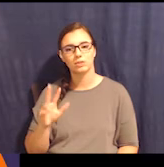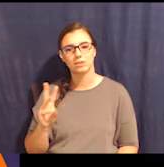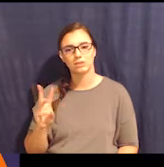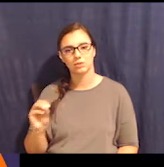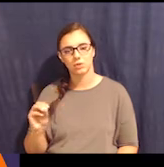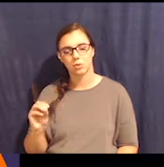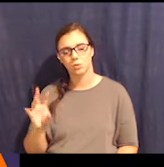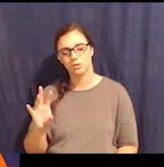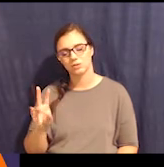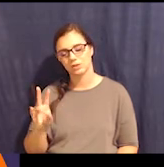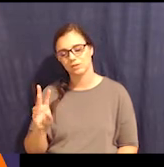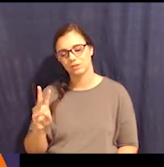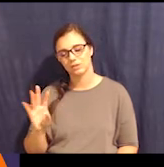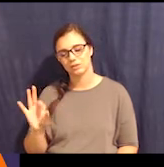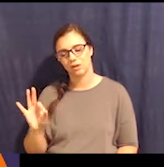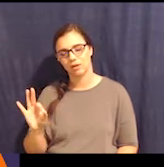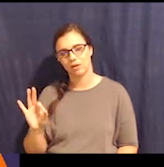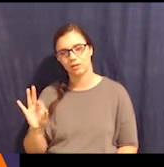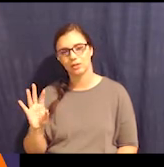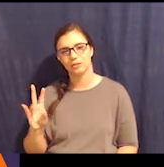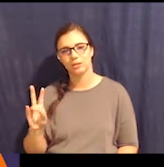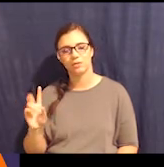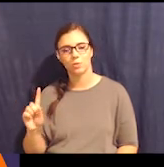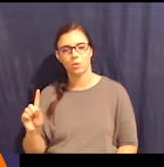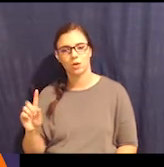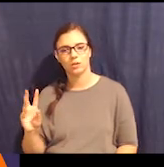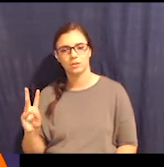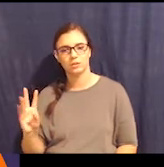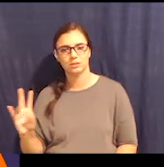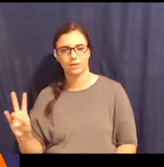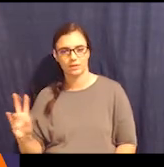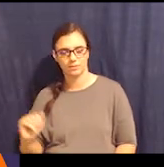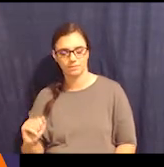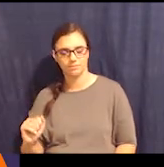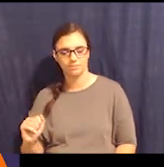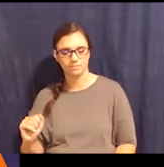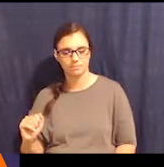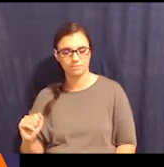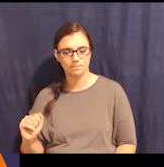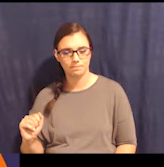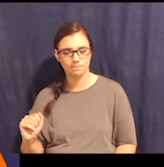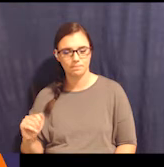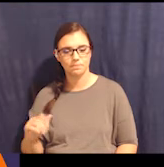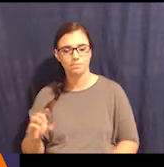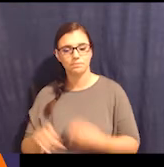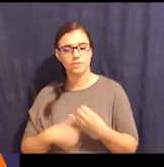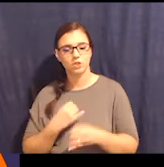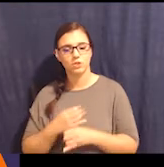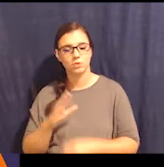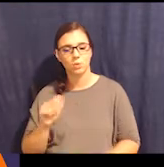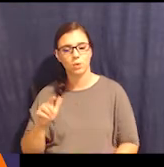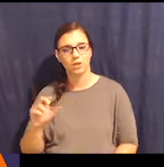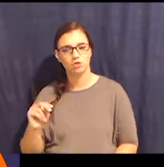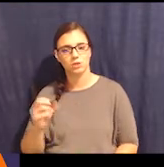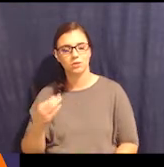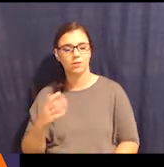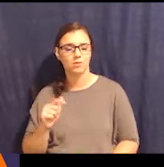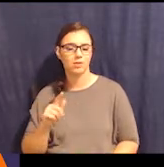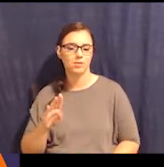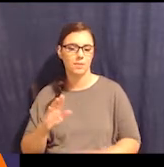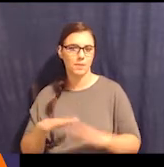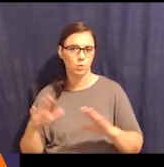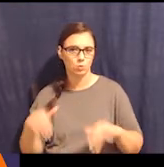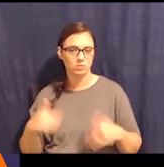360-769-7167. The International Coalition of Clubhouses has a website where they offer information about